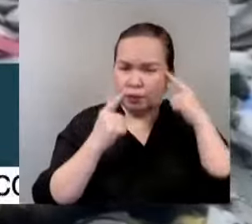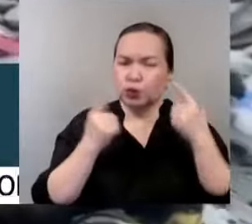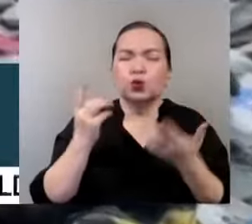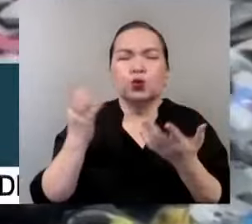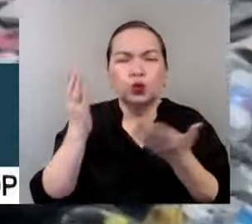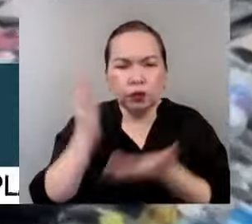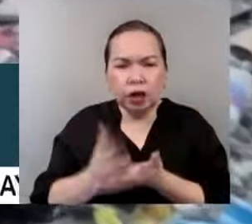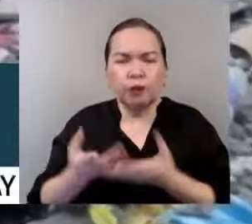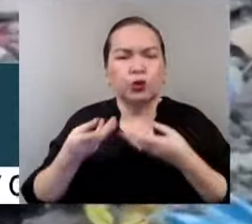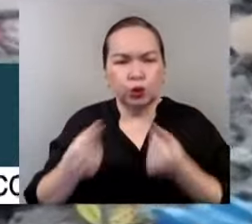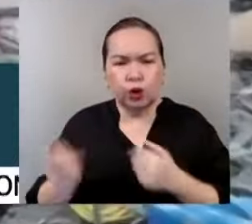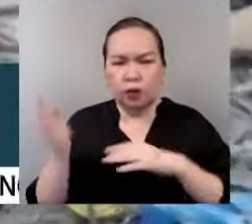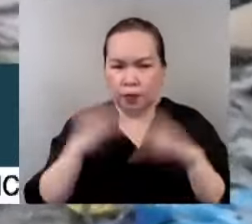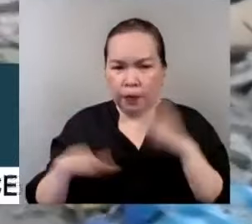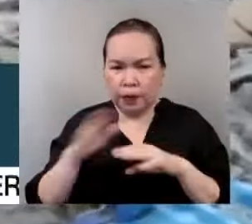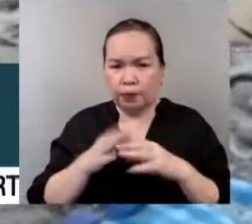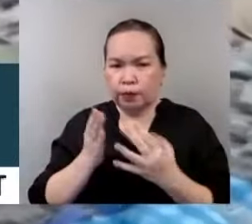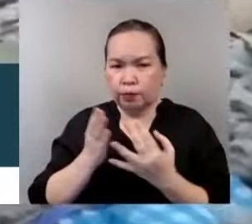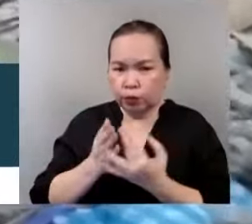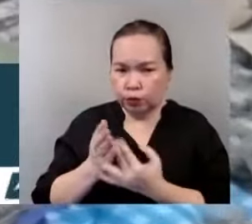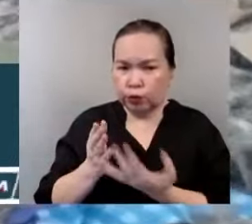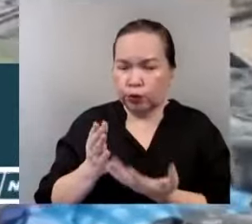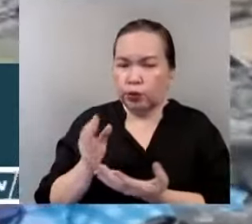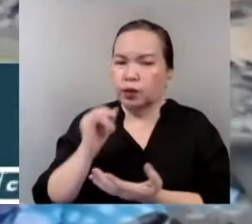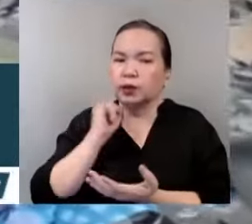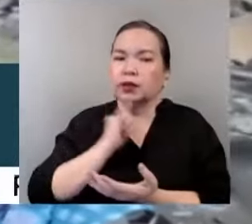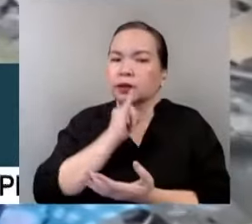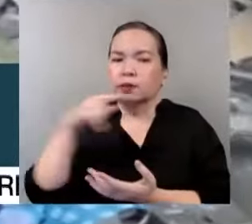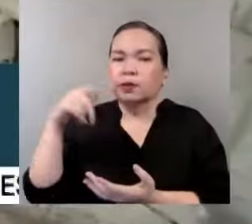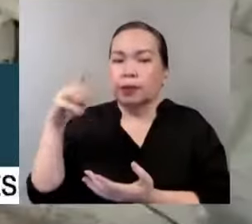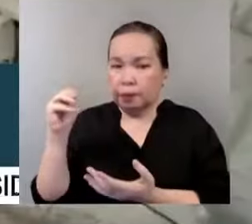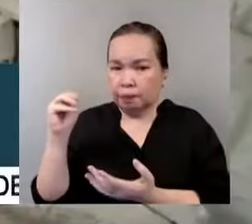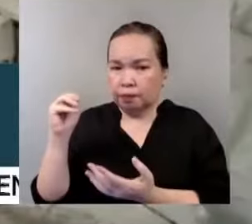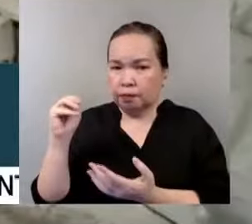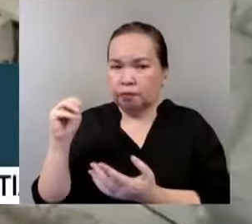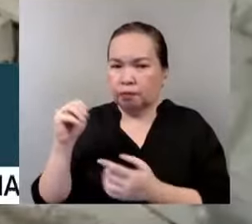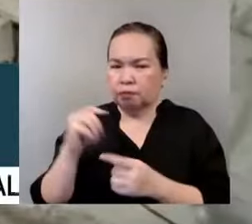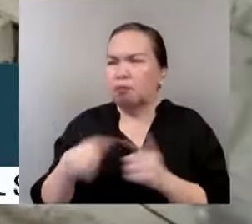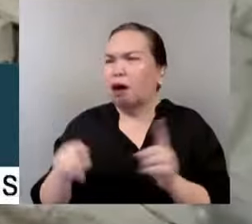Israeli Prime Minister Benjamin Netanyahu continues to oppose.